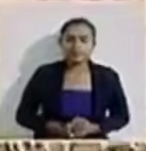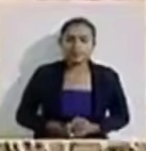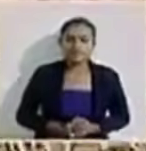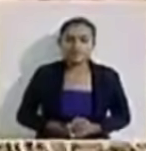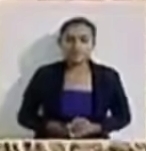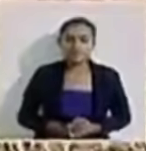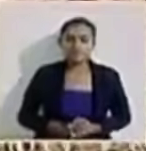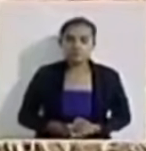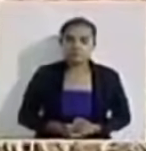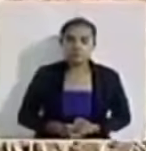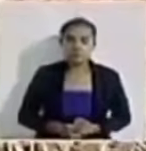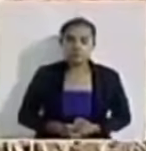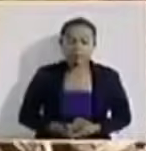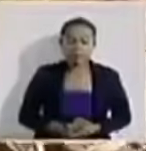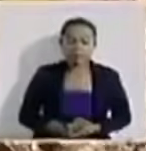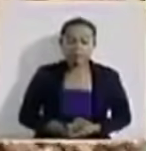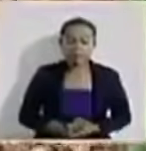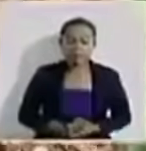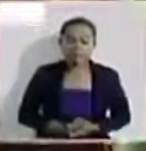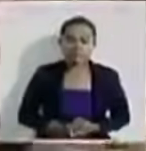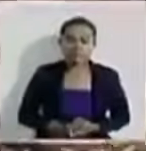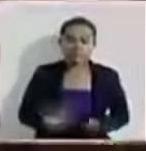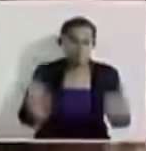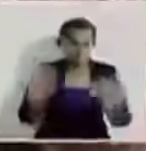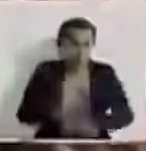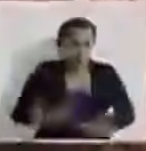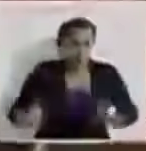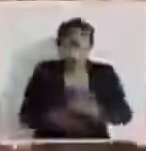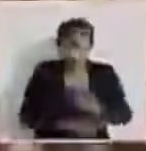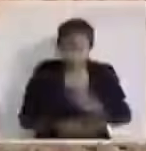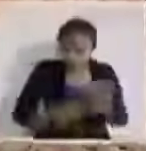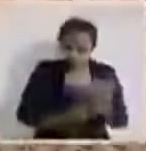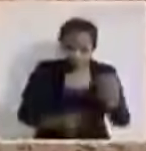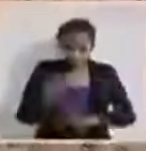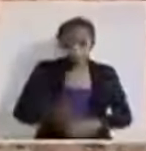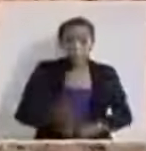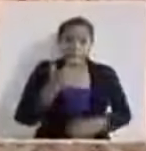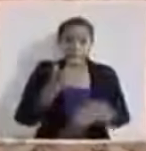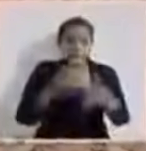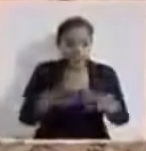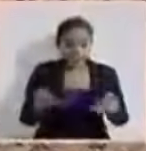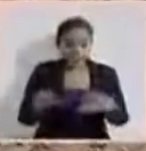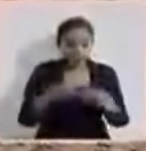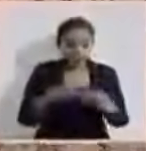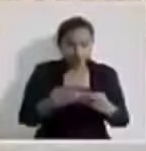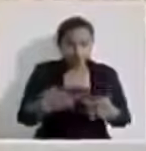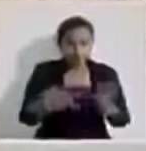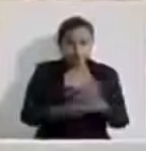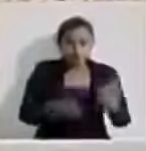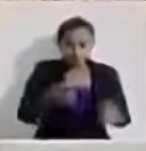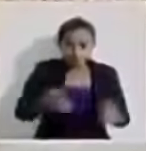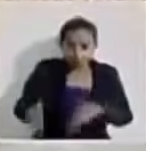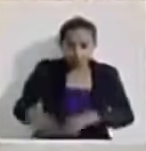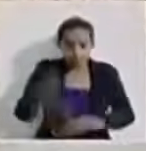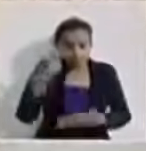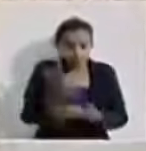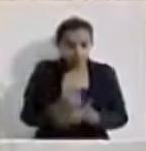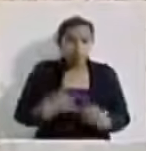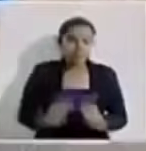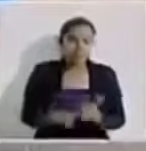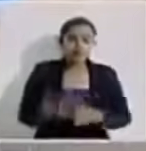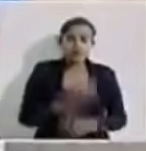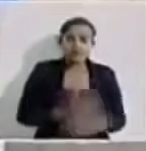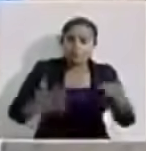not only the paddy farmers but onion farmers as well who are facing severe hardships in fetching a fair price for their crops. These are the